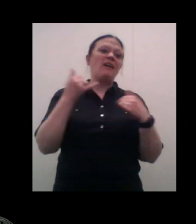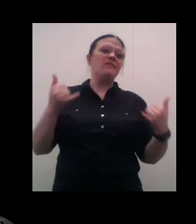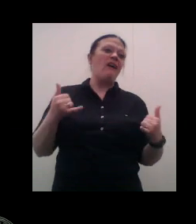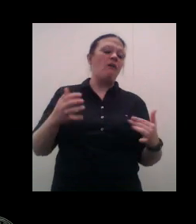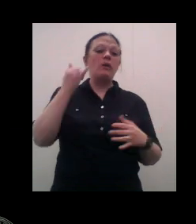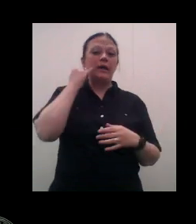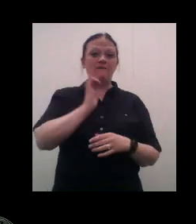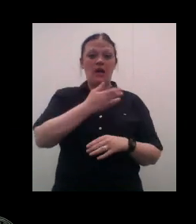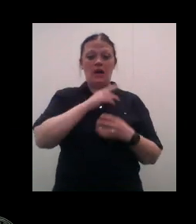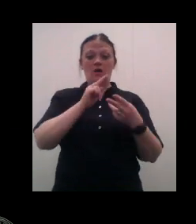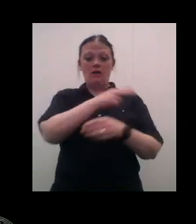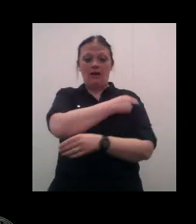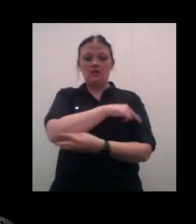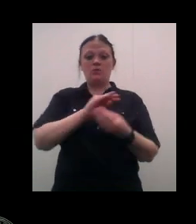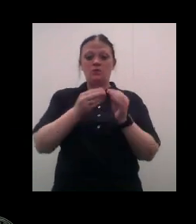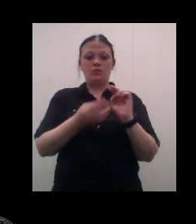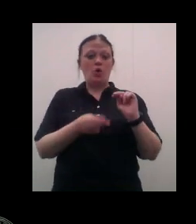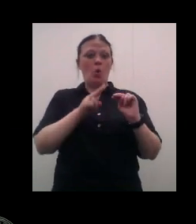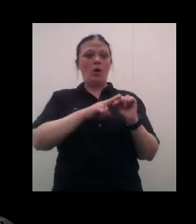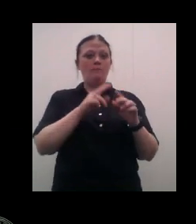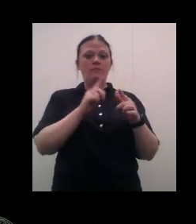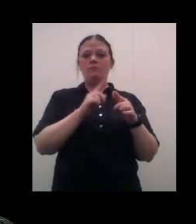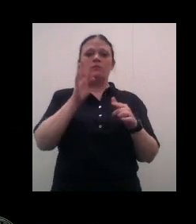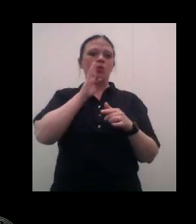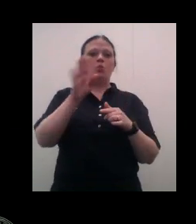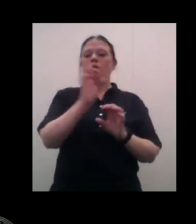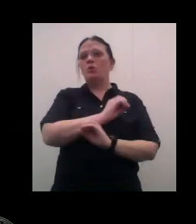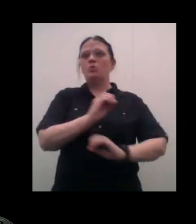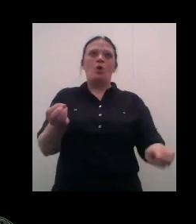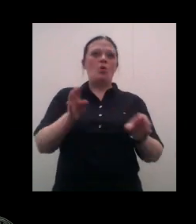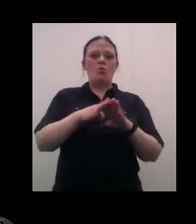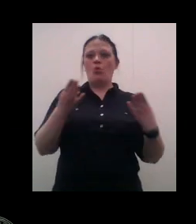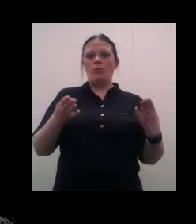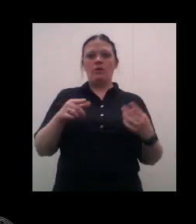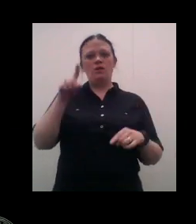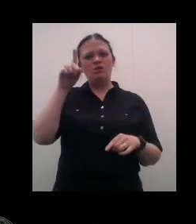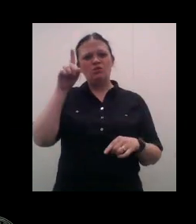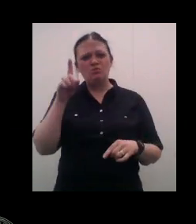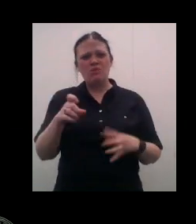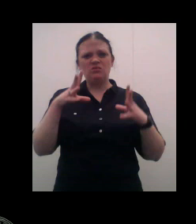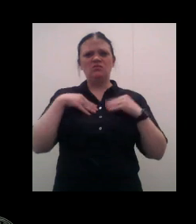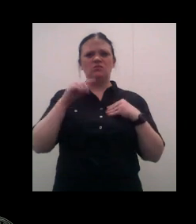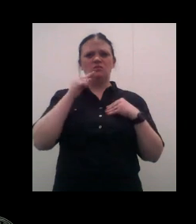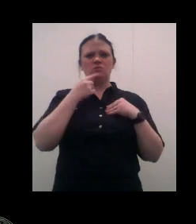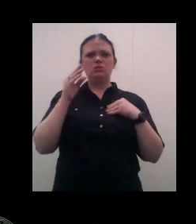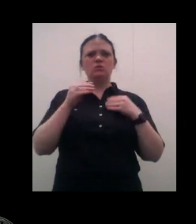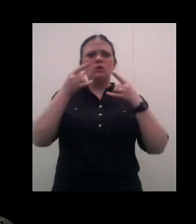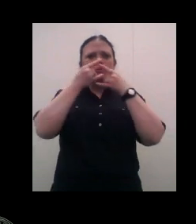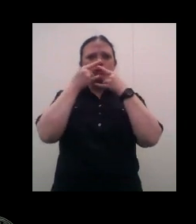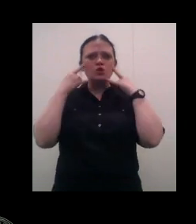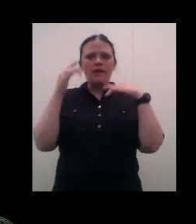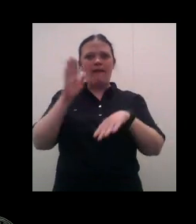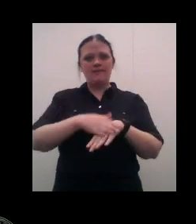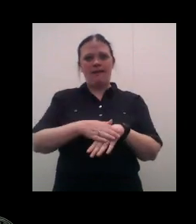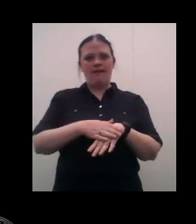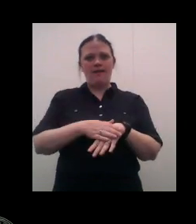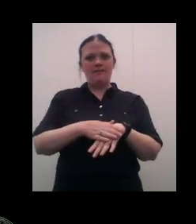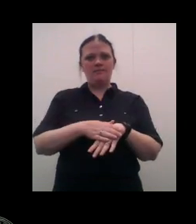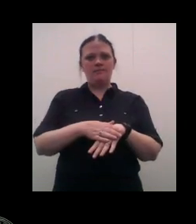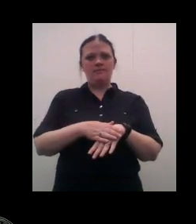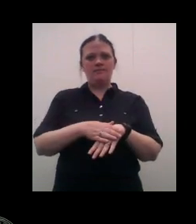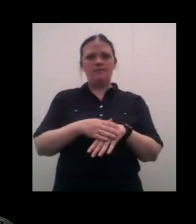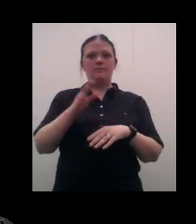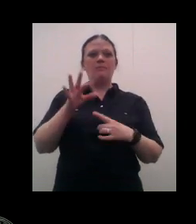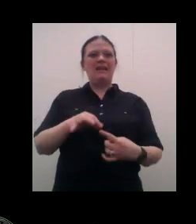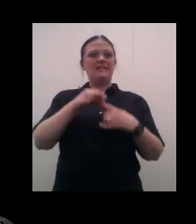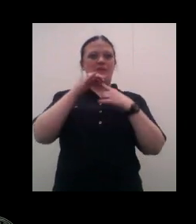our hospitalization numbers are going up, there's going to be no opening. You got to take it seriously. Put your mask on. I've got my mask here. I'm going to put my